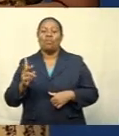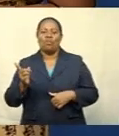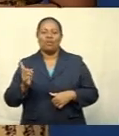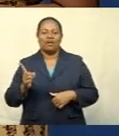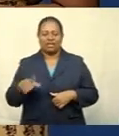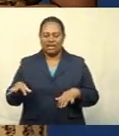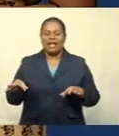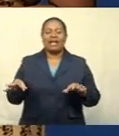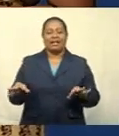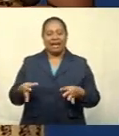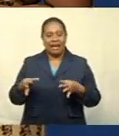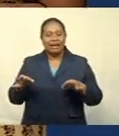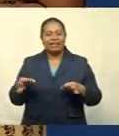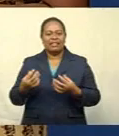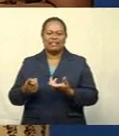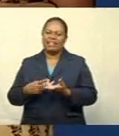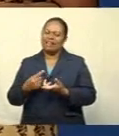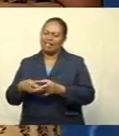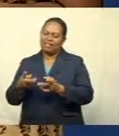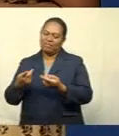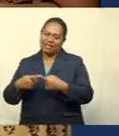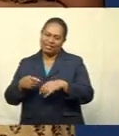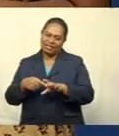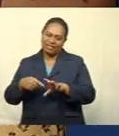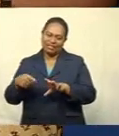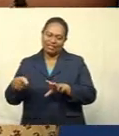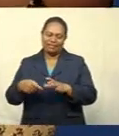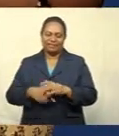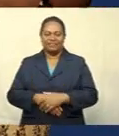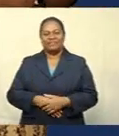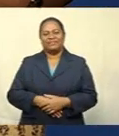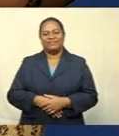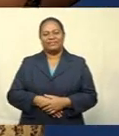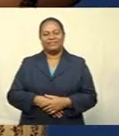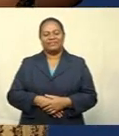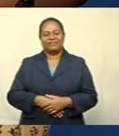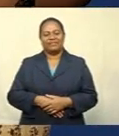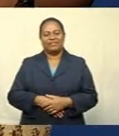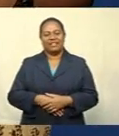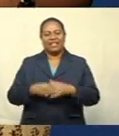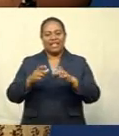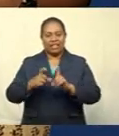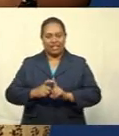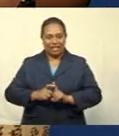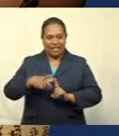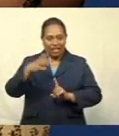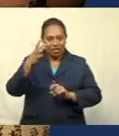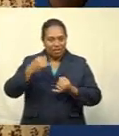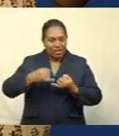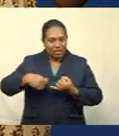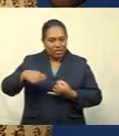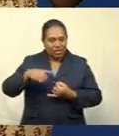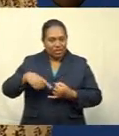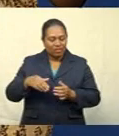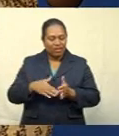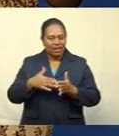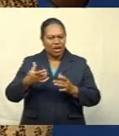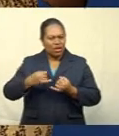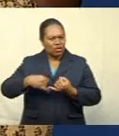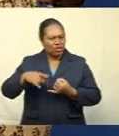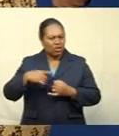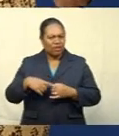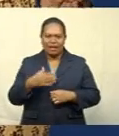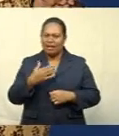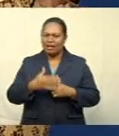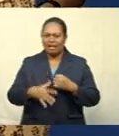your time under the big shady trees in your backyard. Eastwards from Peck Harbour to Suva, you know Suva hardly has